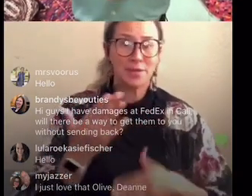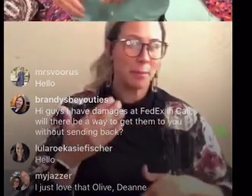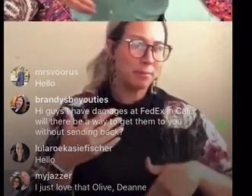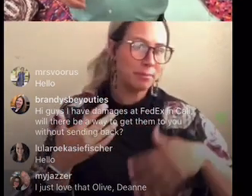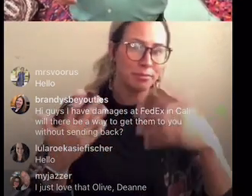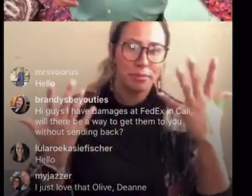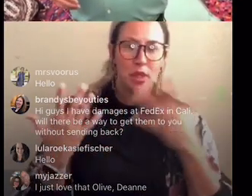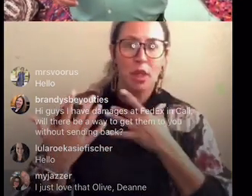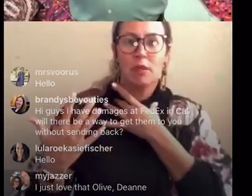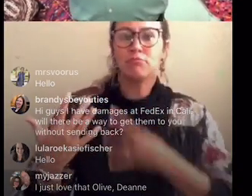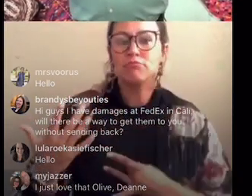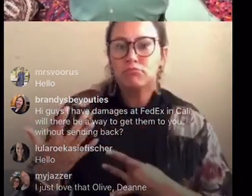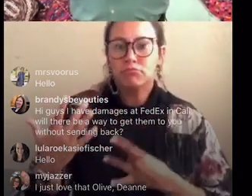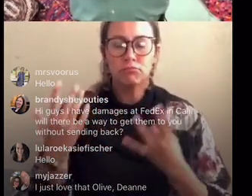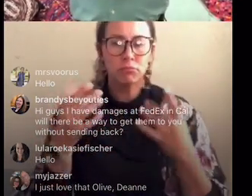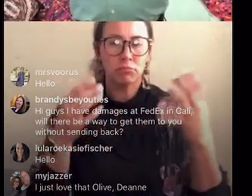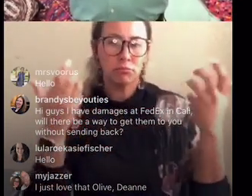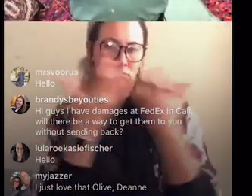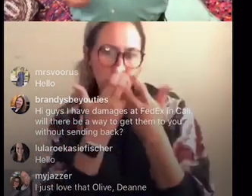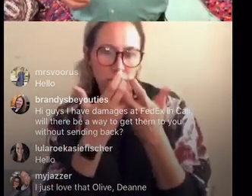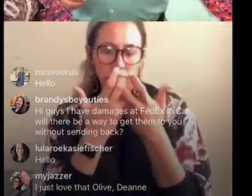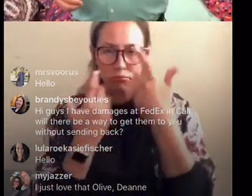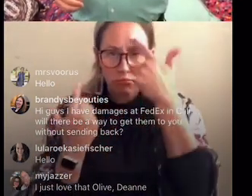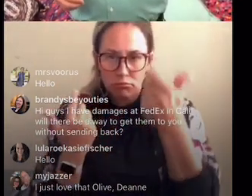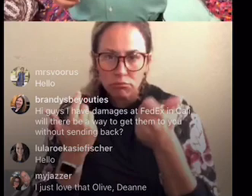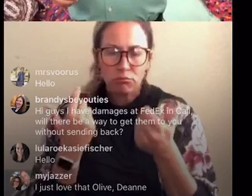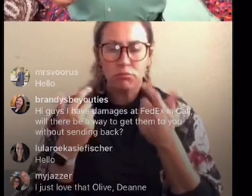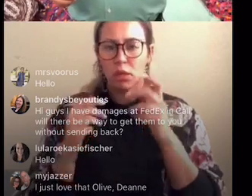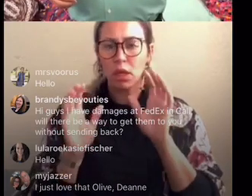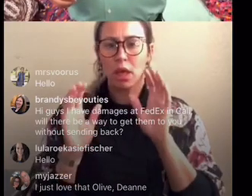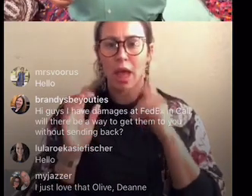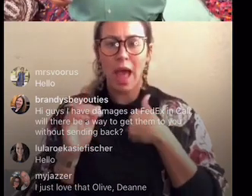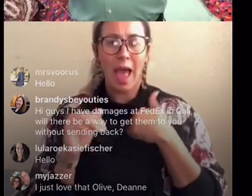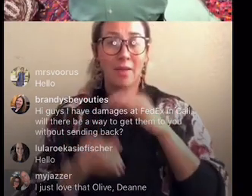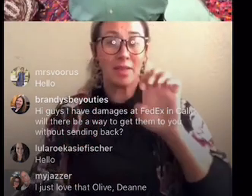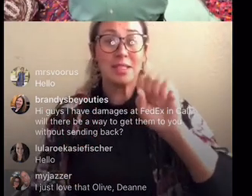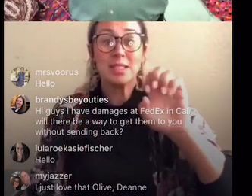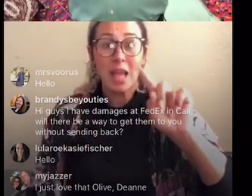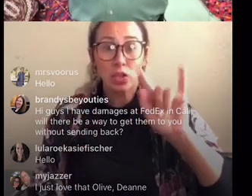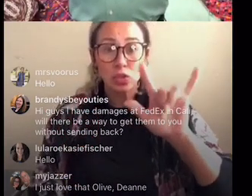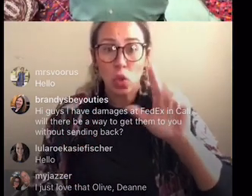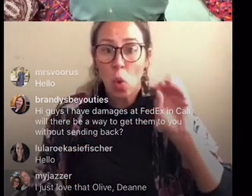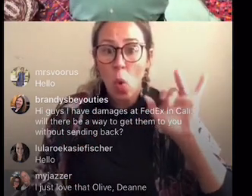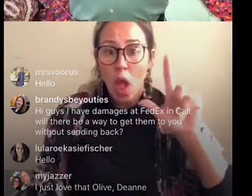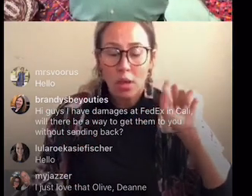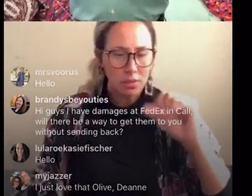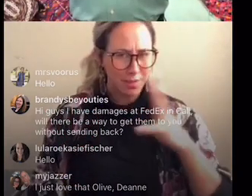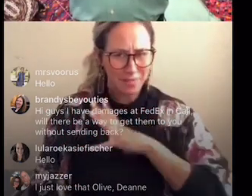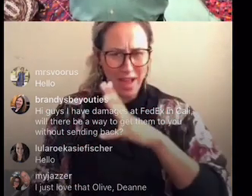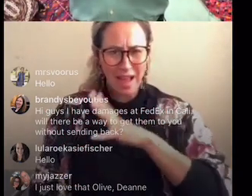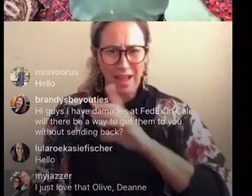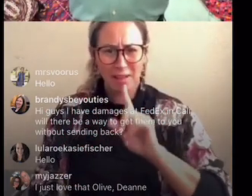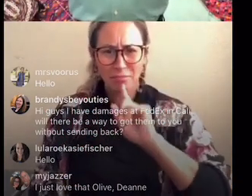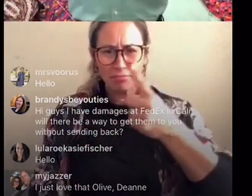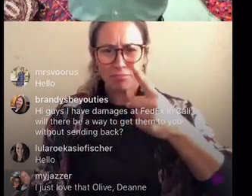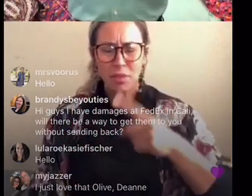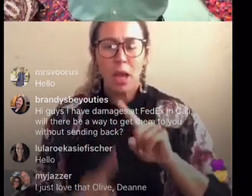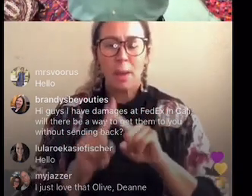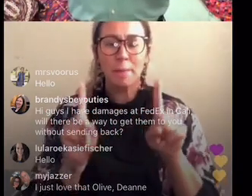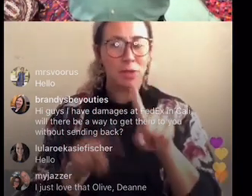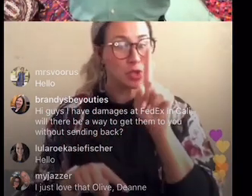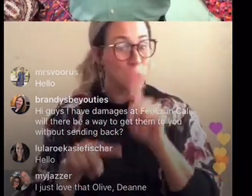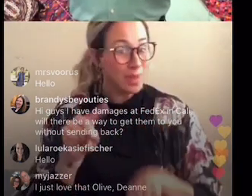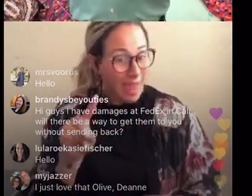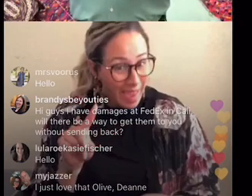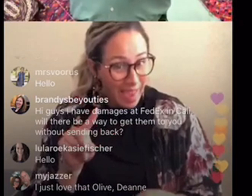I've got some jewelry, or I've got some essential oils. That's fine. What you can't do is jump back